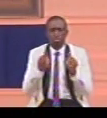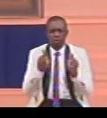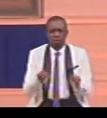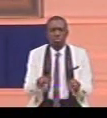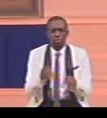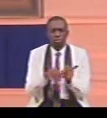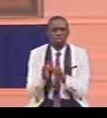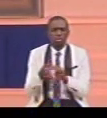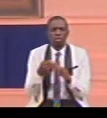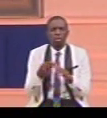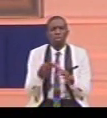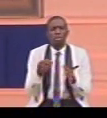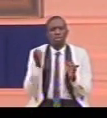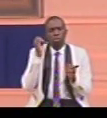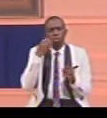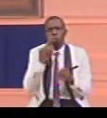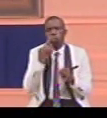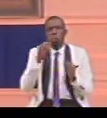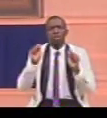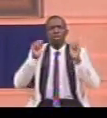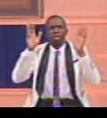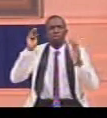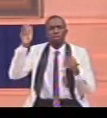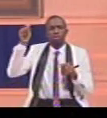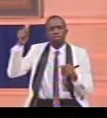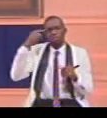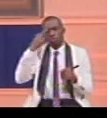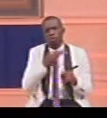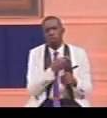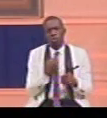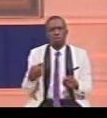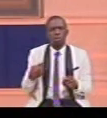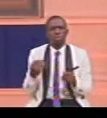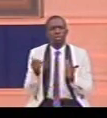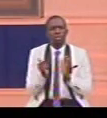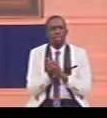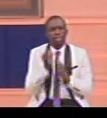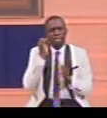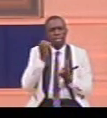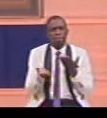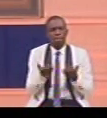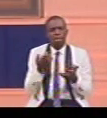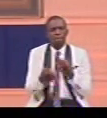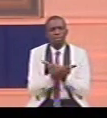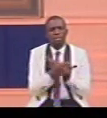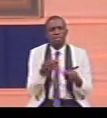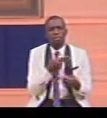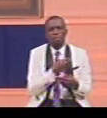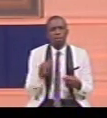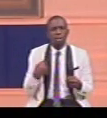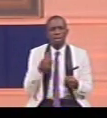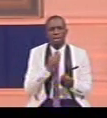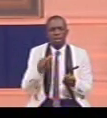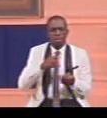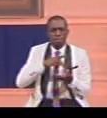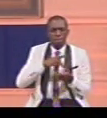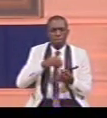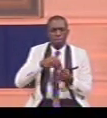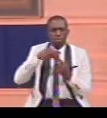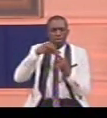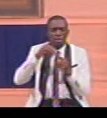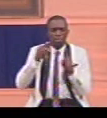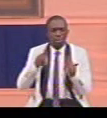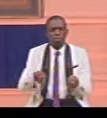purify unto himself a peculiar people zealous of Good Works while looking